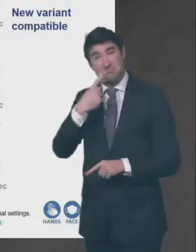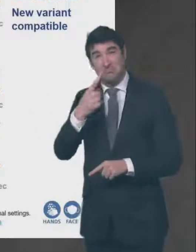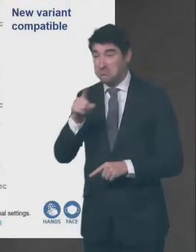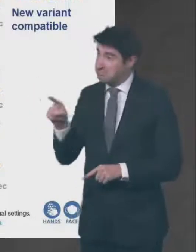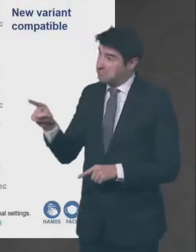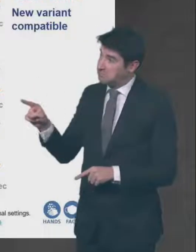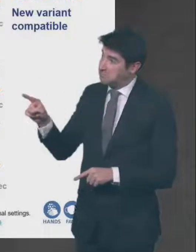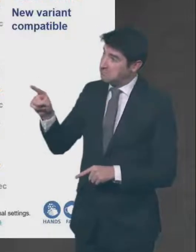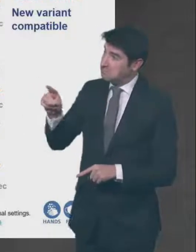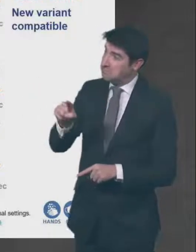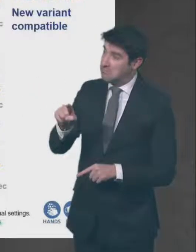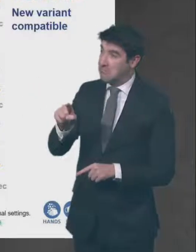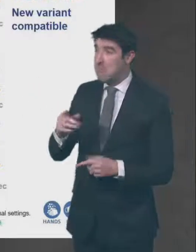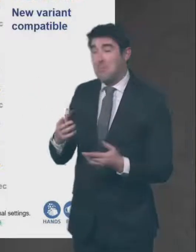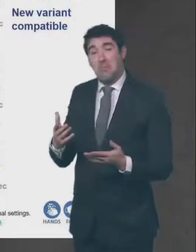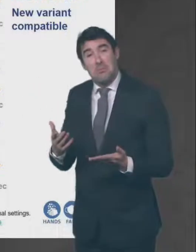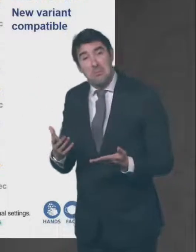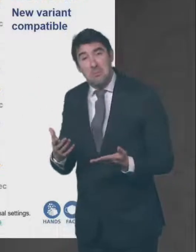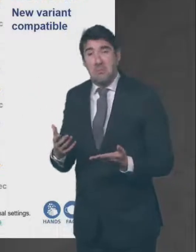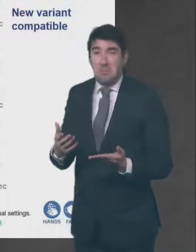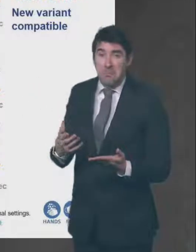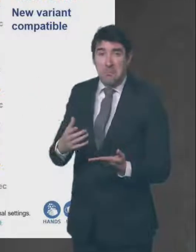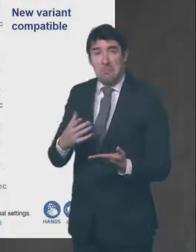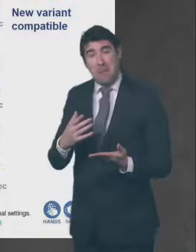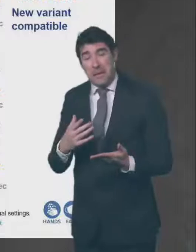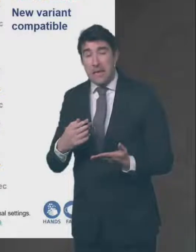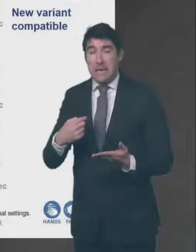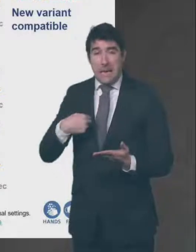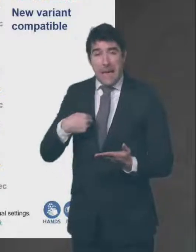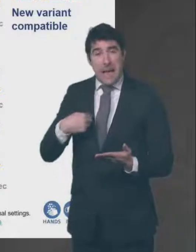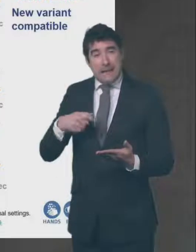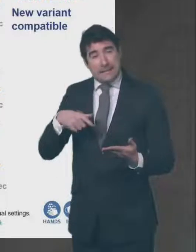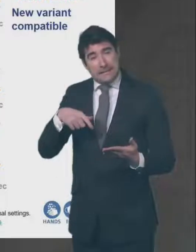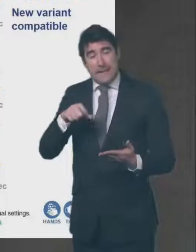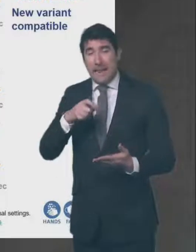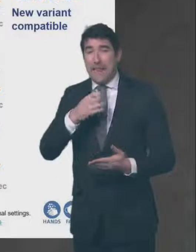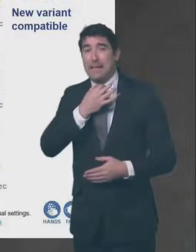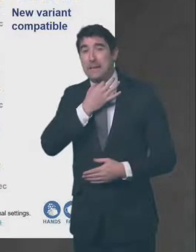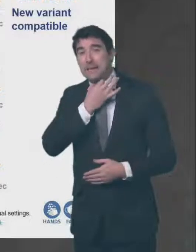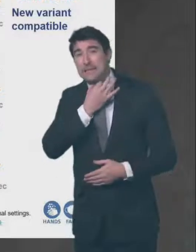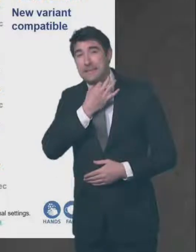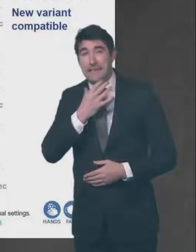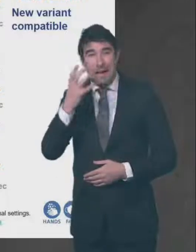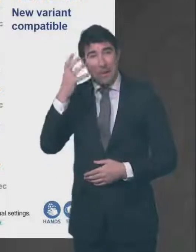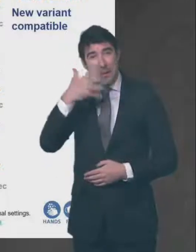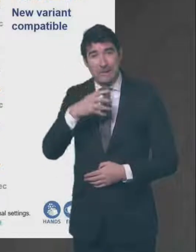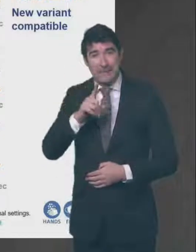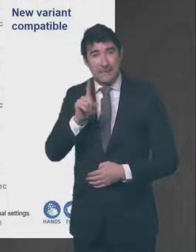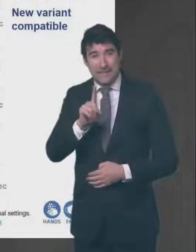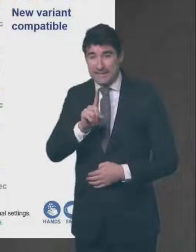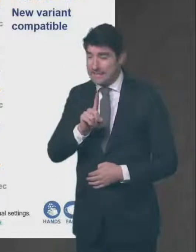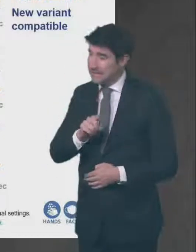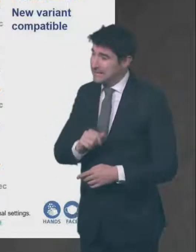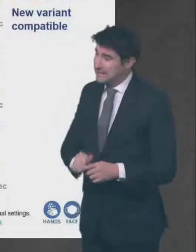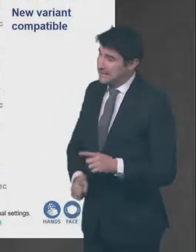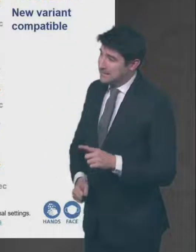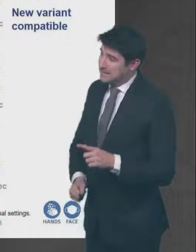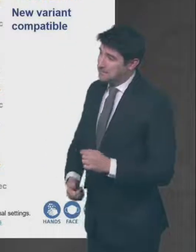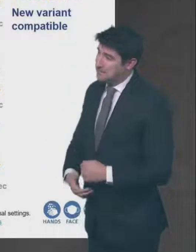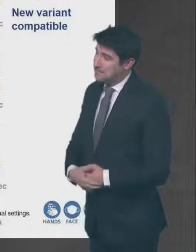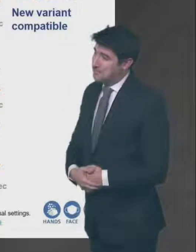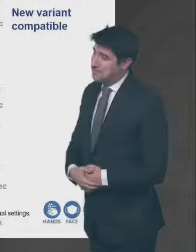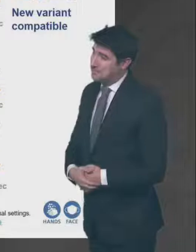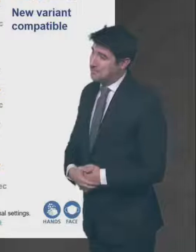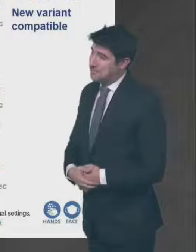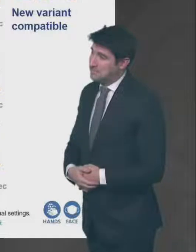each chart, with not much more than the eye of faith, you can see those upticks of the new variant